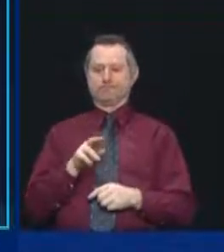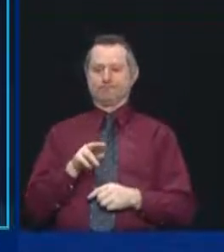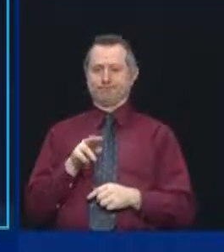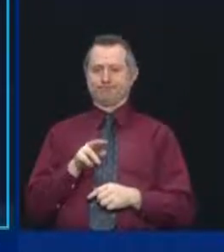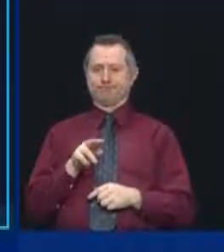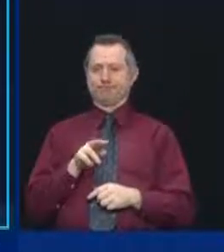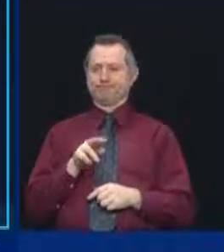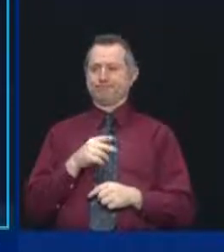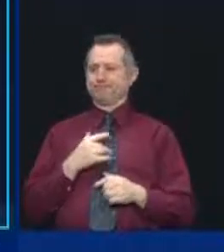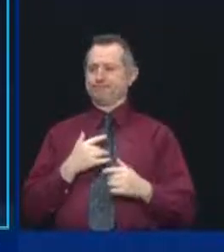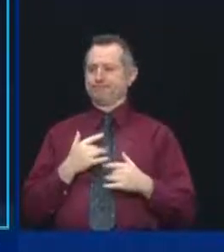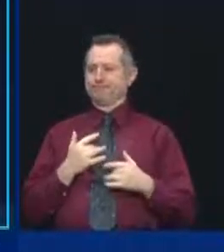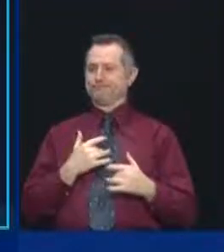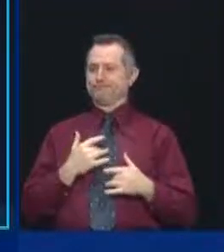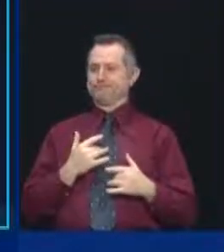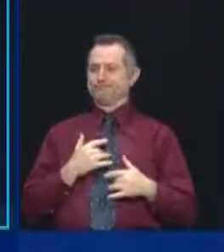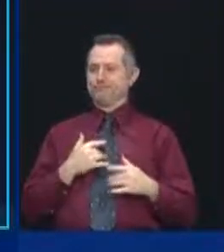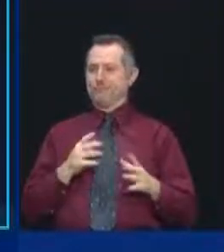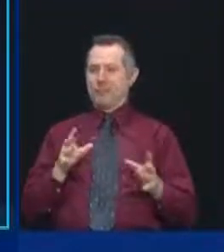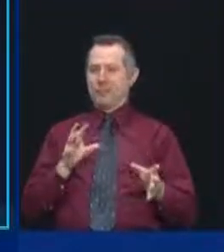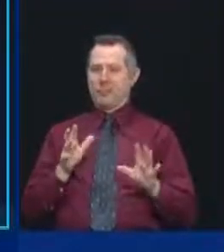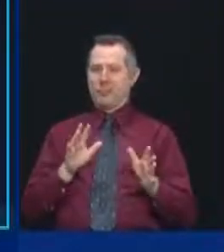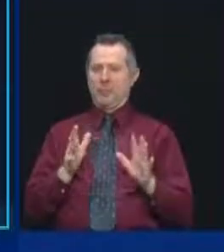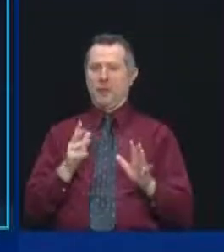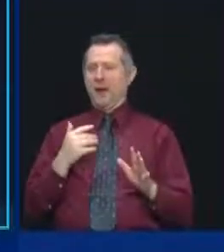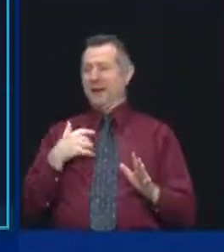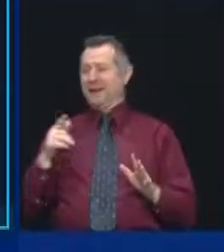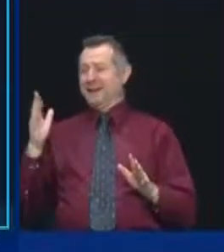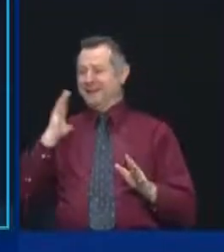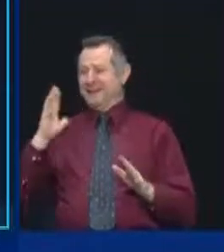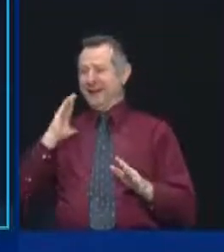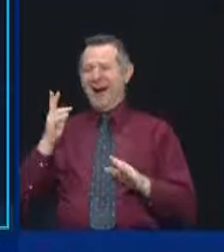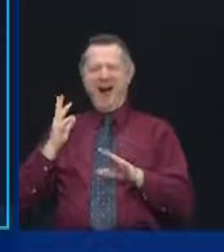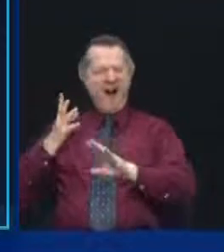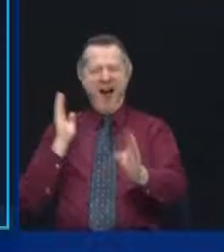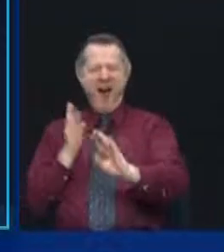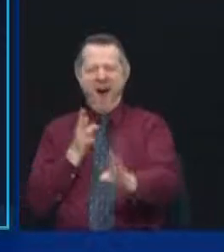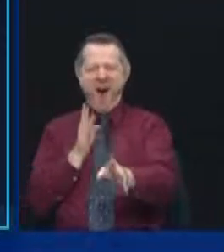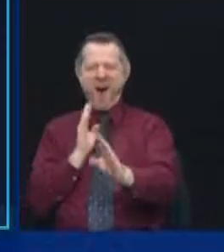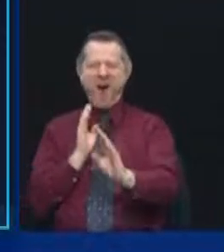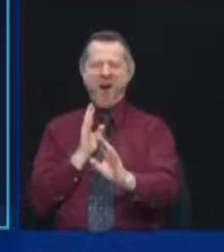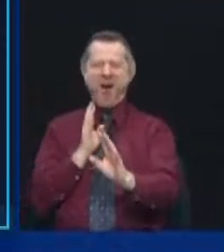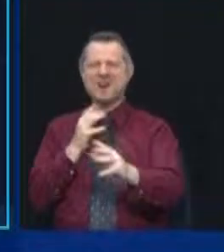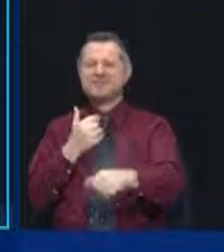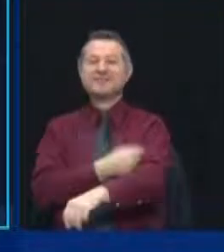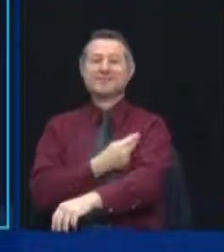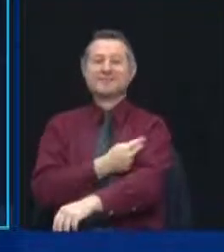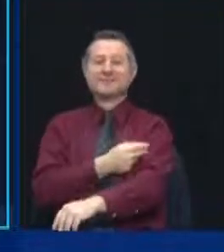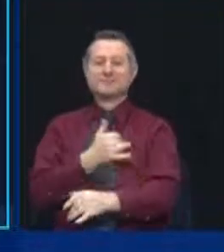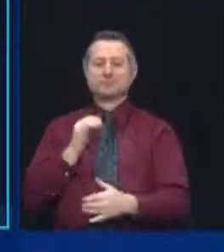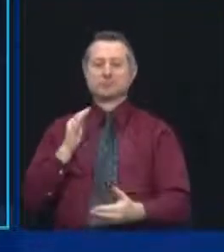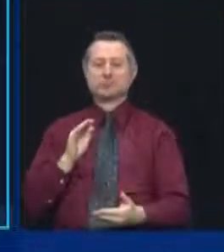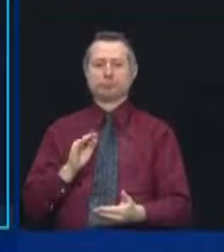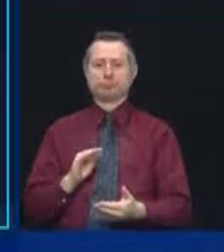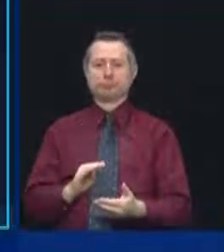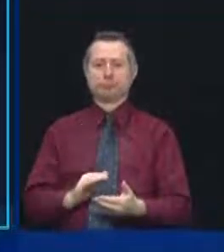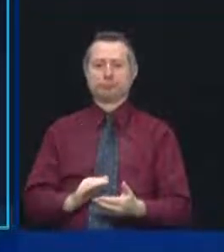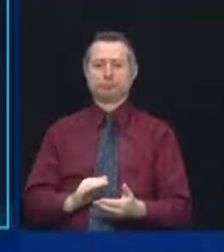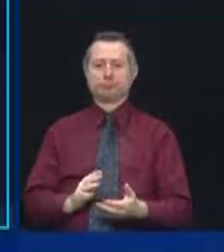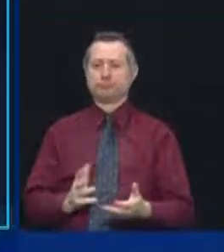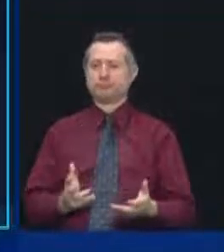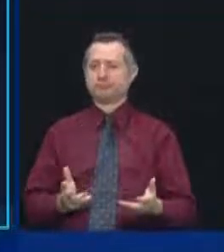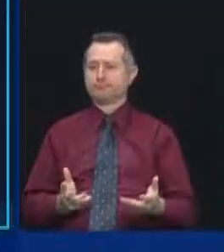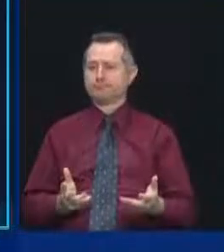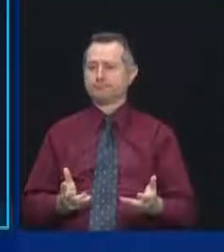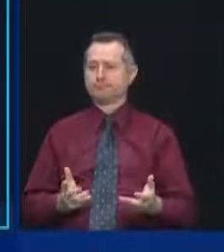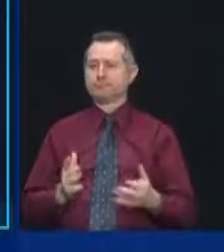number of people coming in to get vaccinated has dropped, despite the fact that it is now much